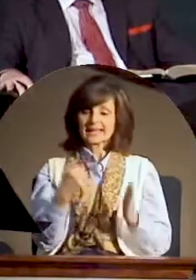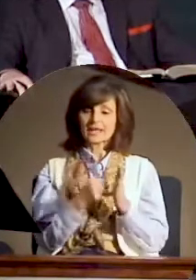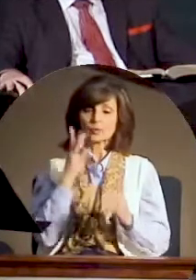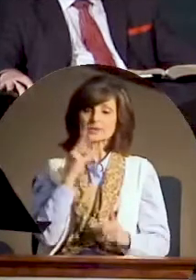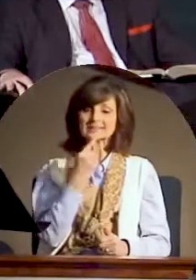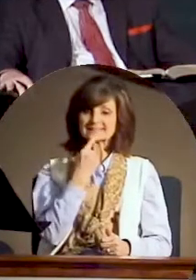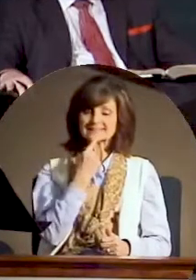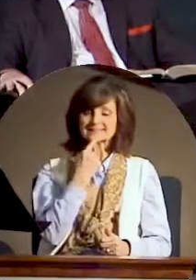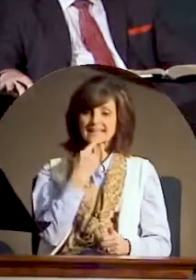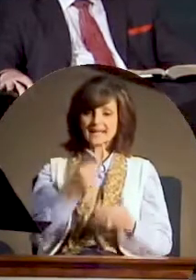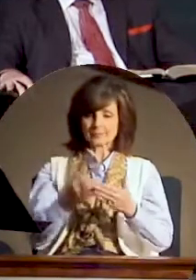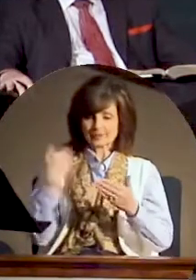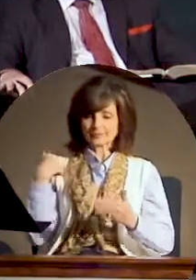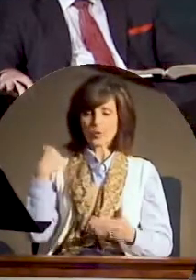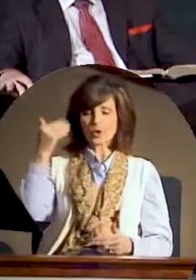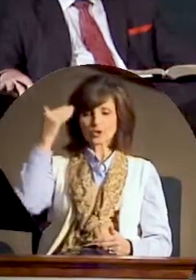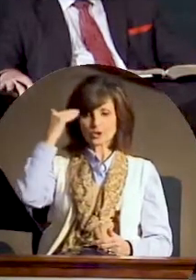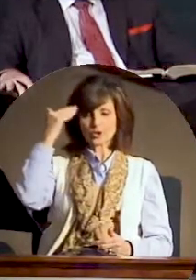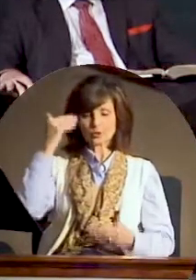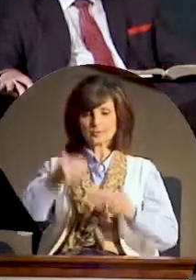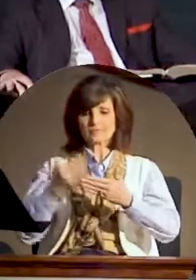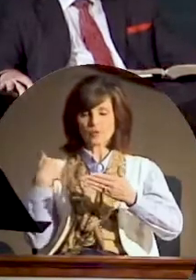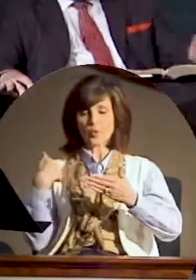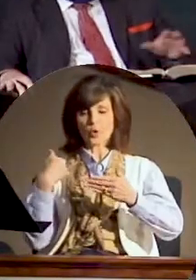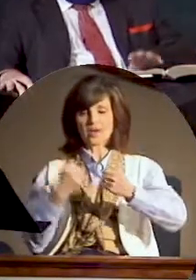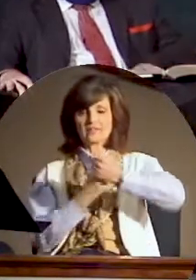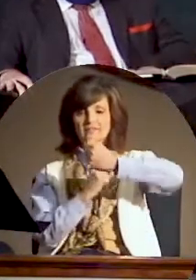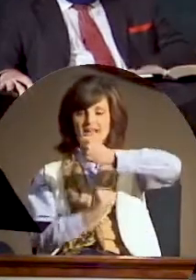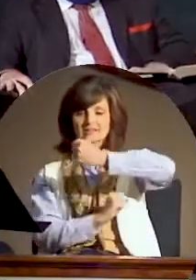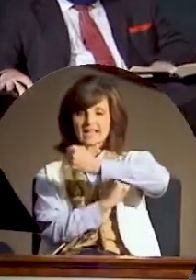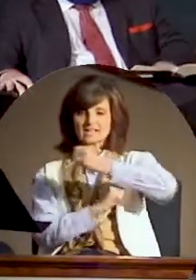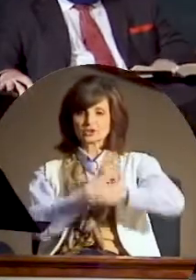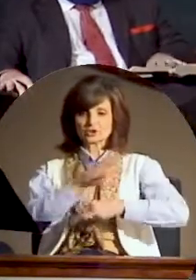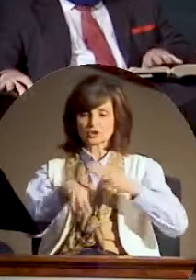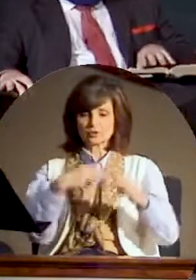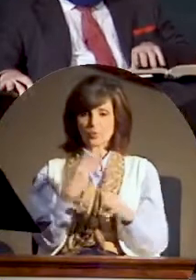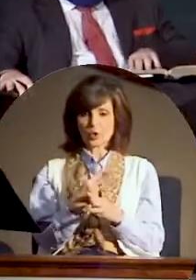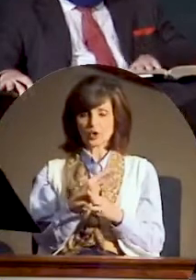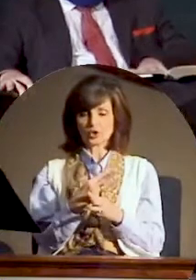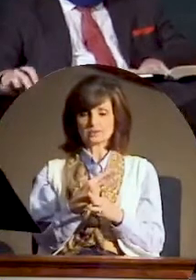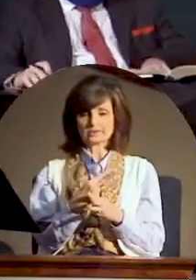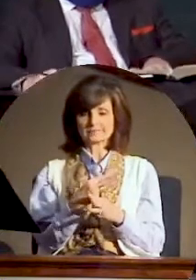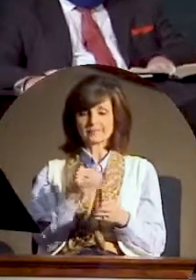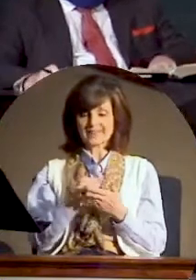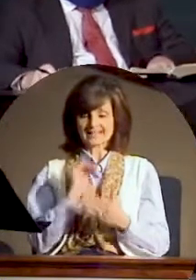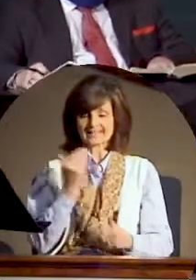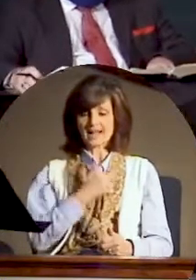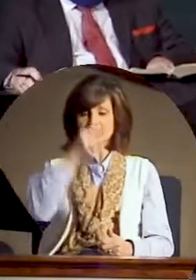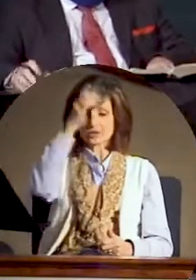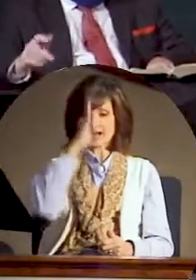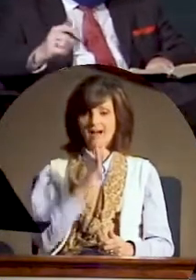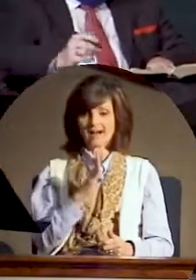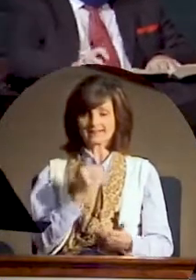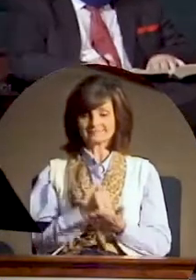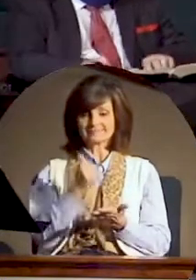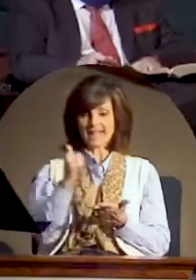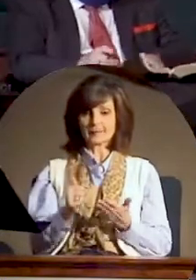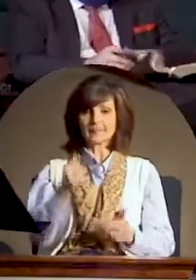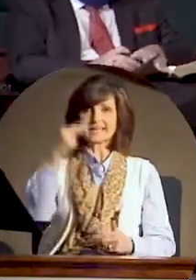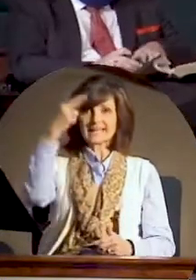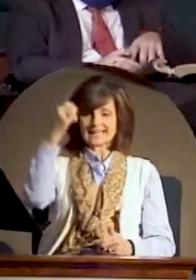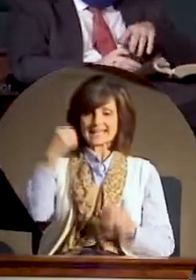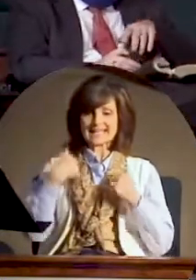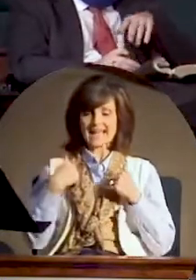say foreknew before the foundation of the world. That is our God. Amen. He